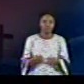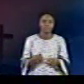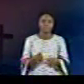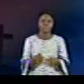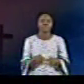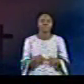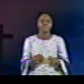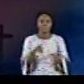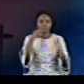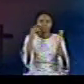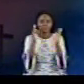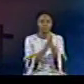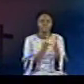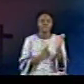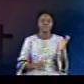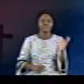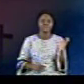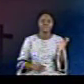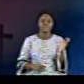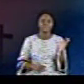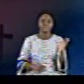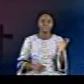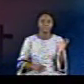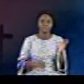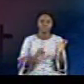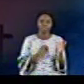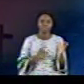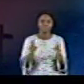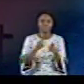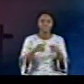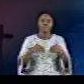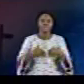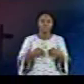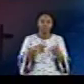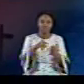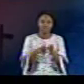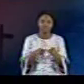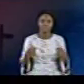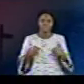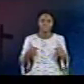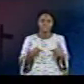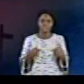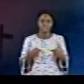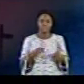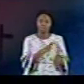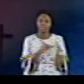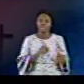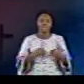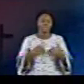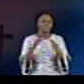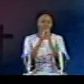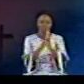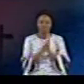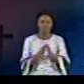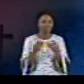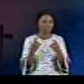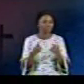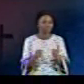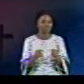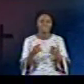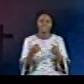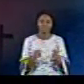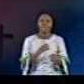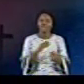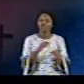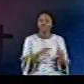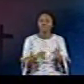Lord. I used to have this pain, and I've prayed, I've cried, I've done all that I could. And